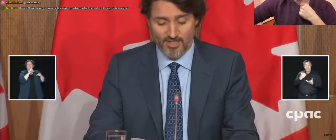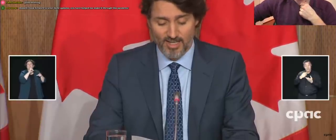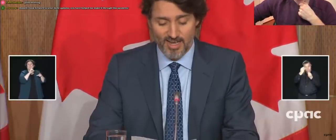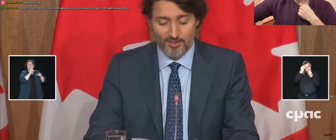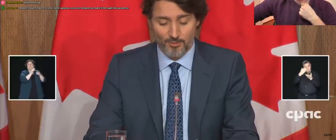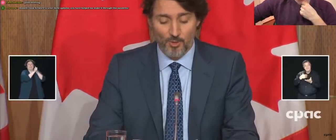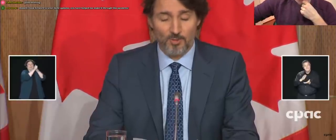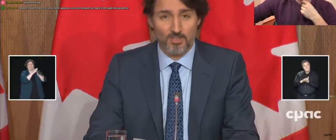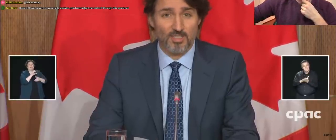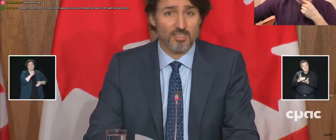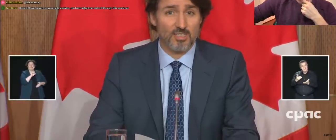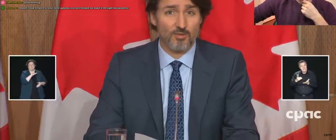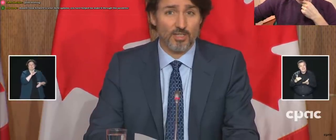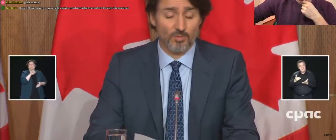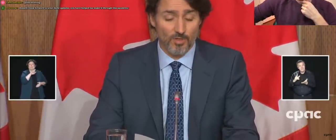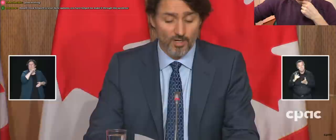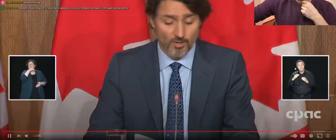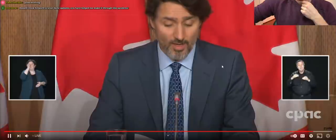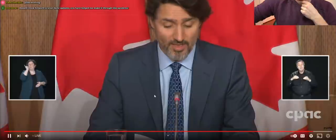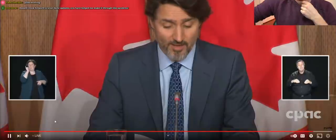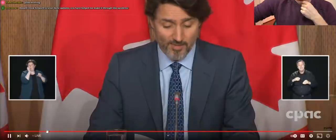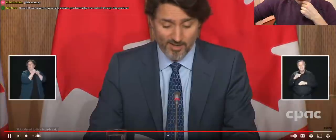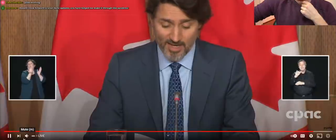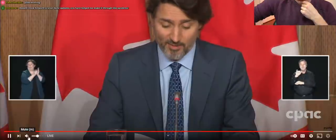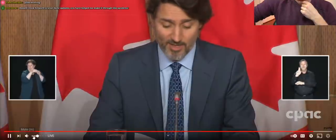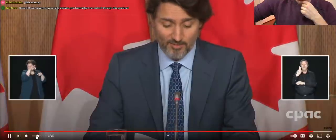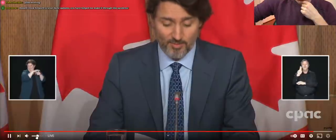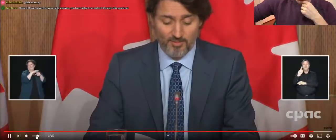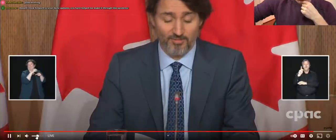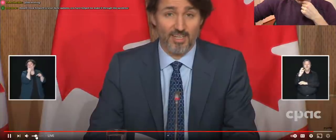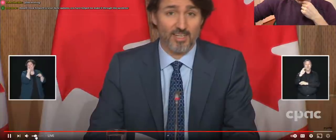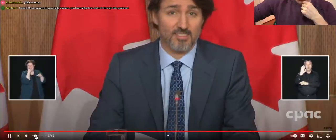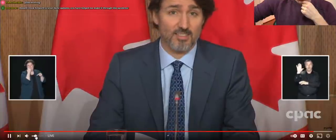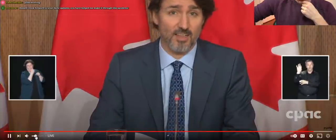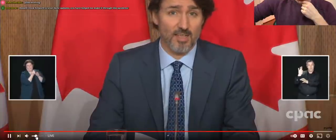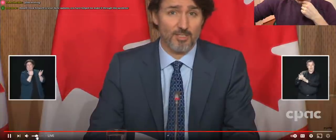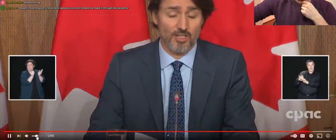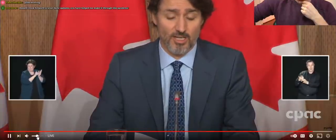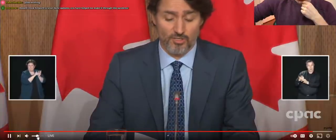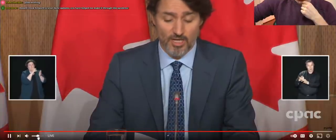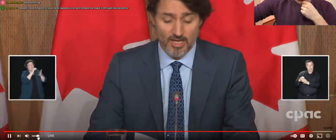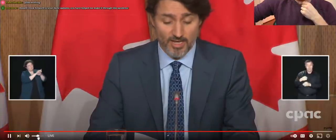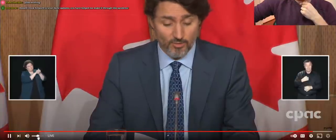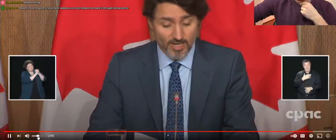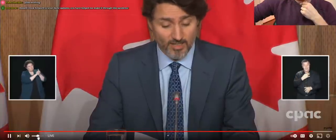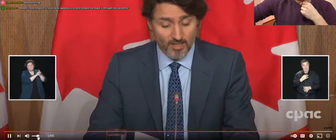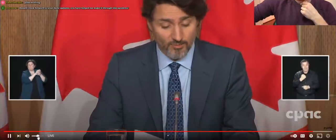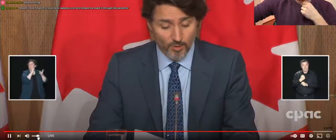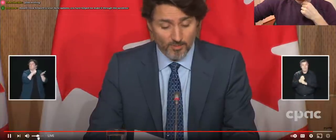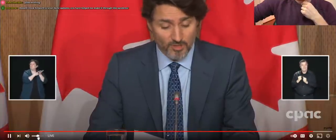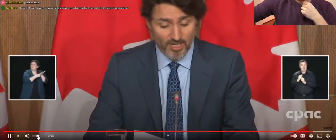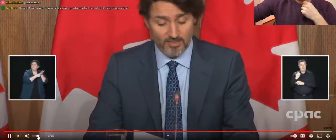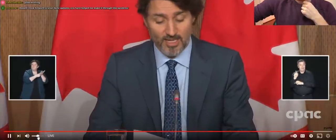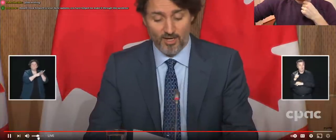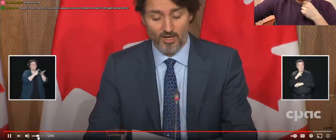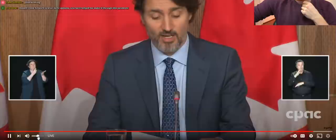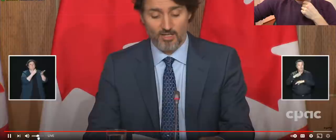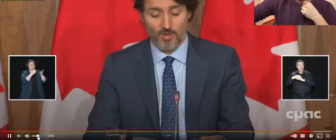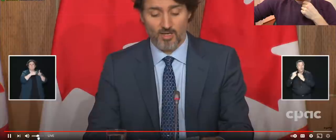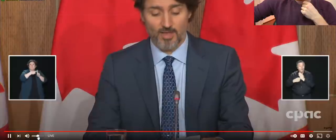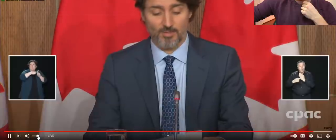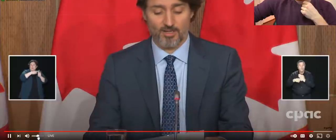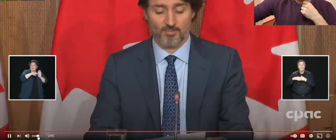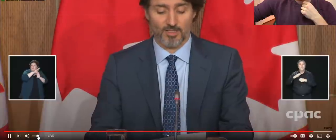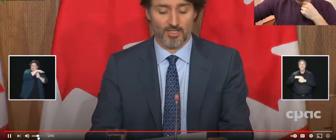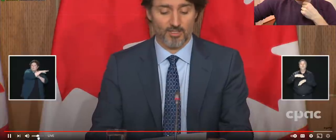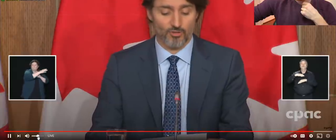re-election. I look forward to continuing to work with him on everything from the fight against climate change and creating affordable childcare to